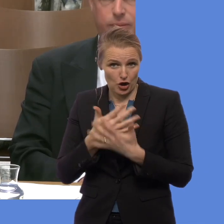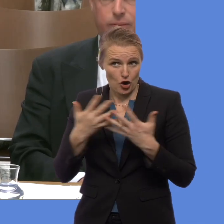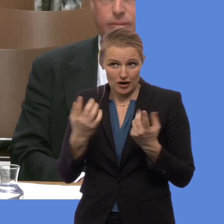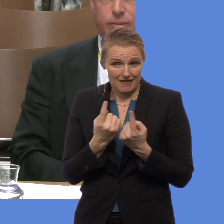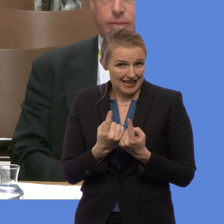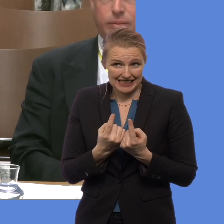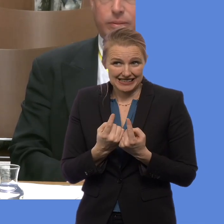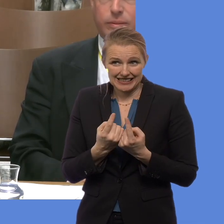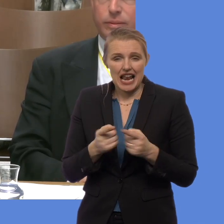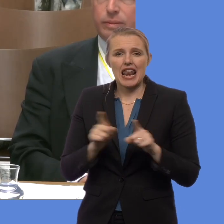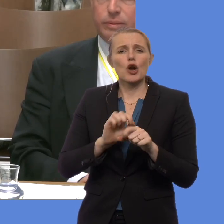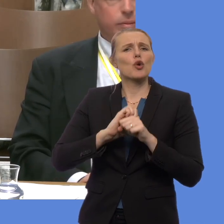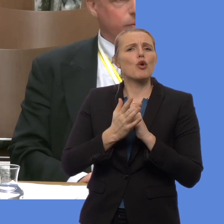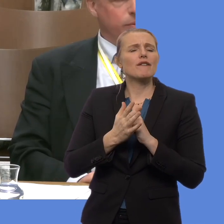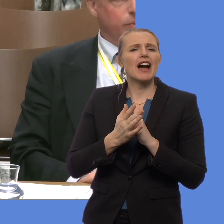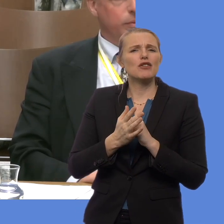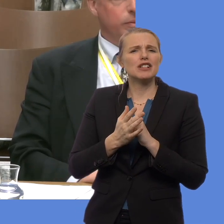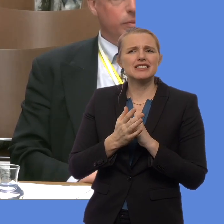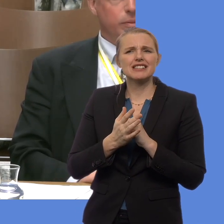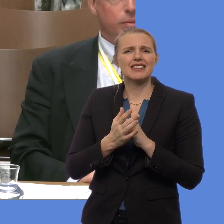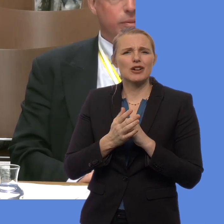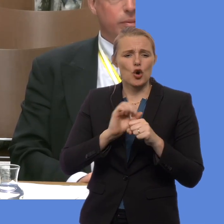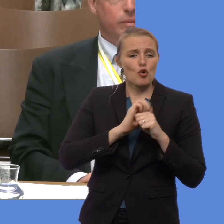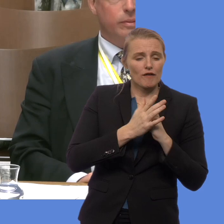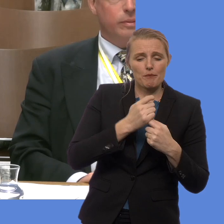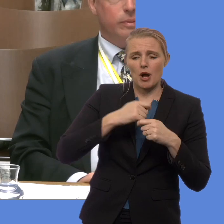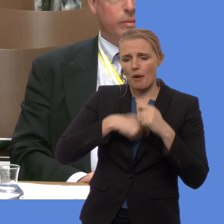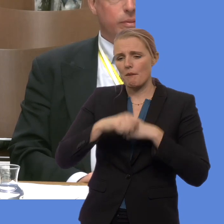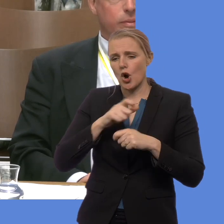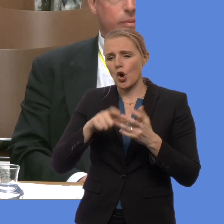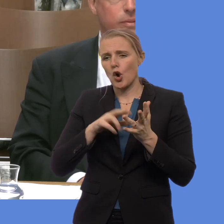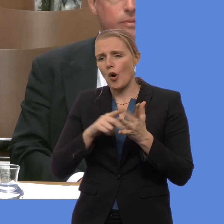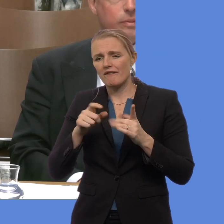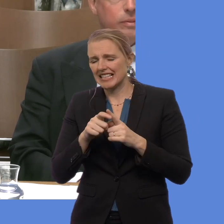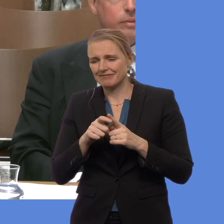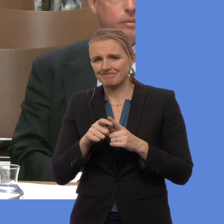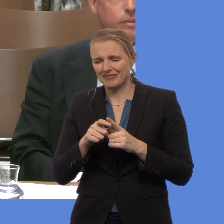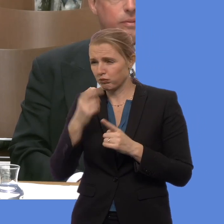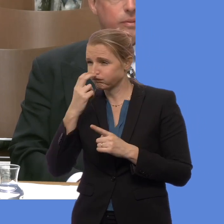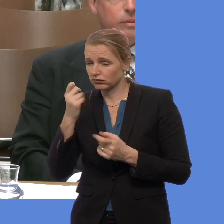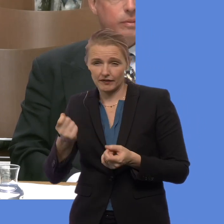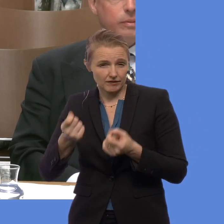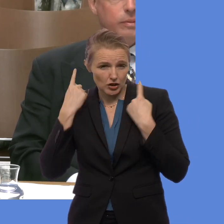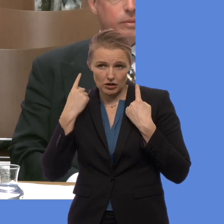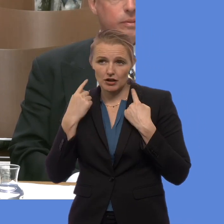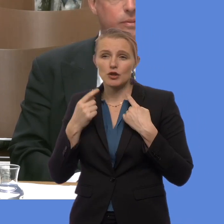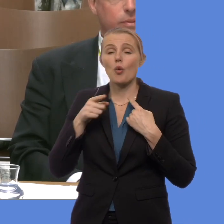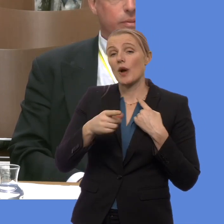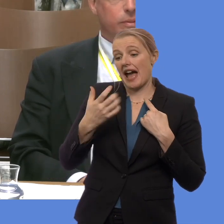term coronavirus evolved into COVID, etc., etc., etc. So we were approached by an organisation, Deaf